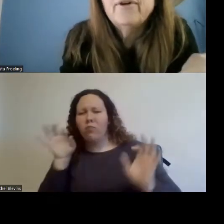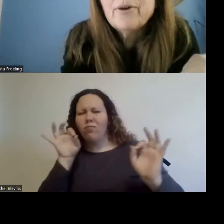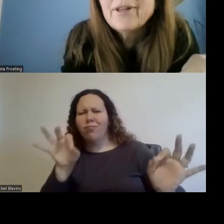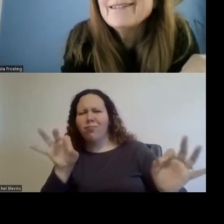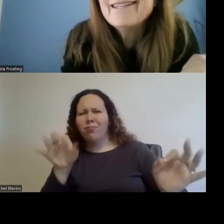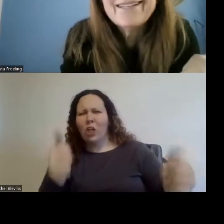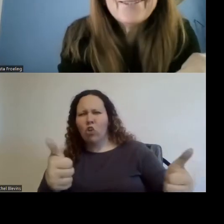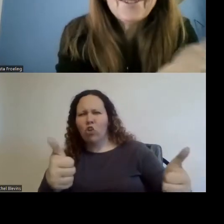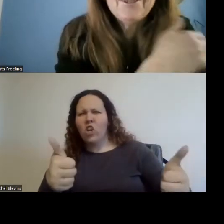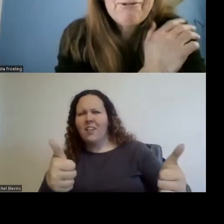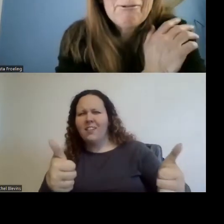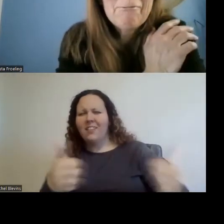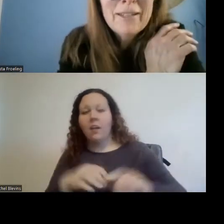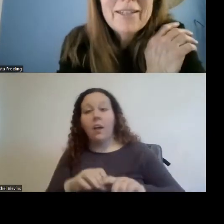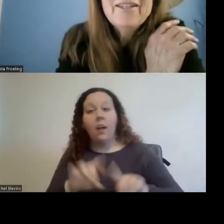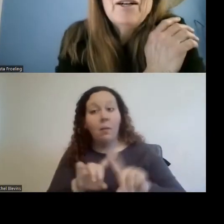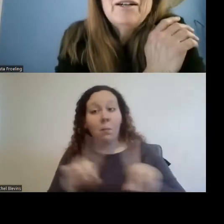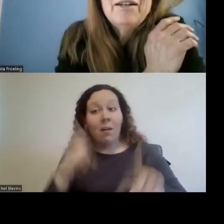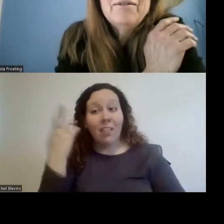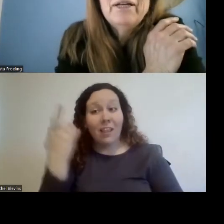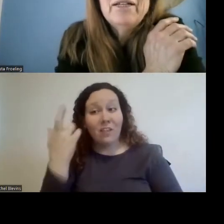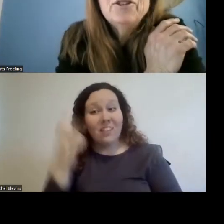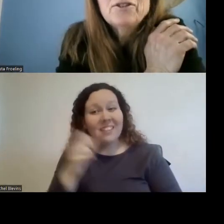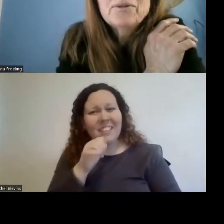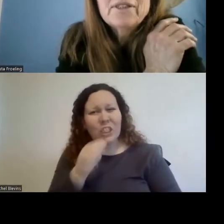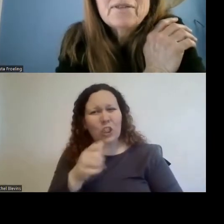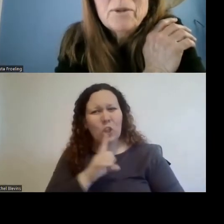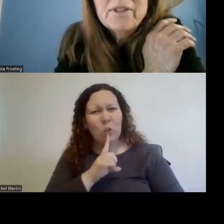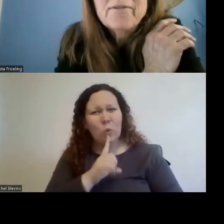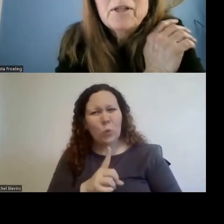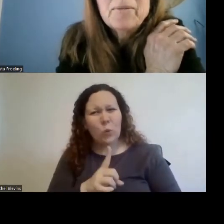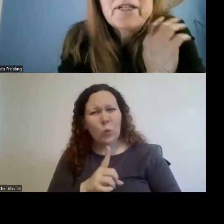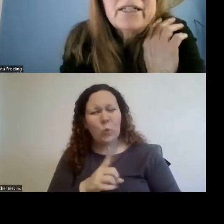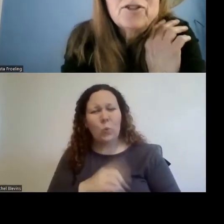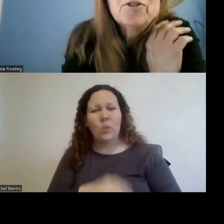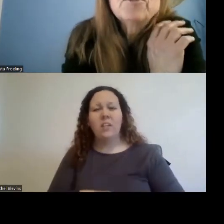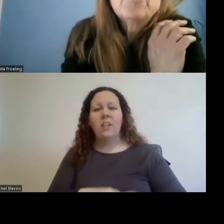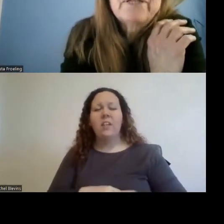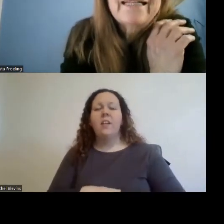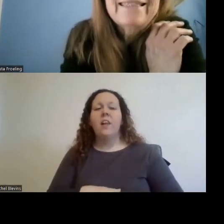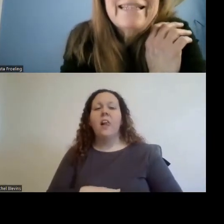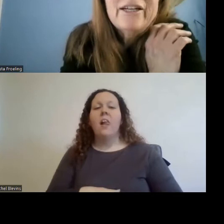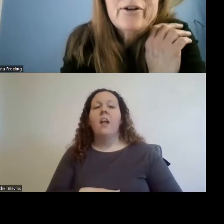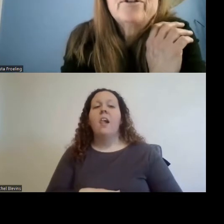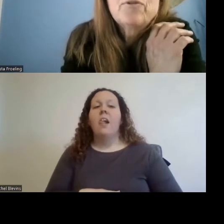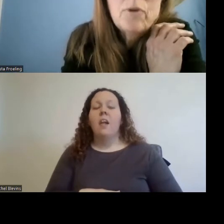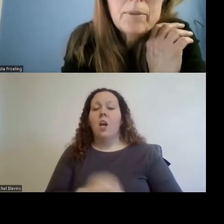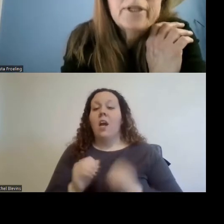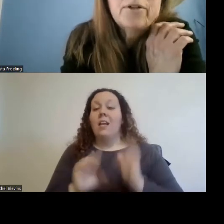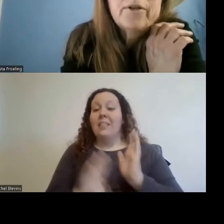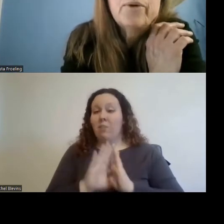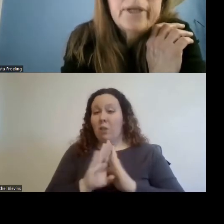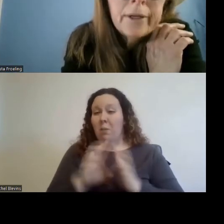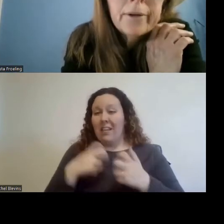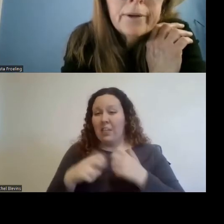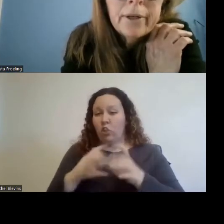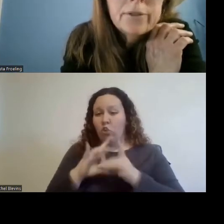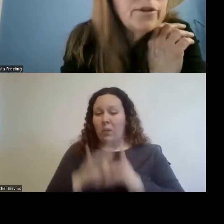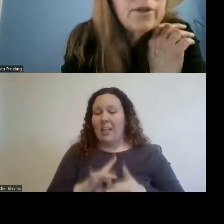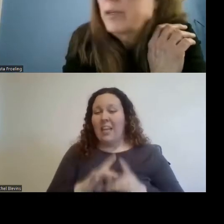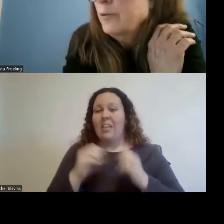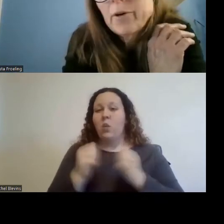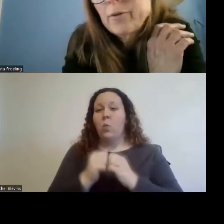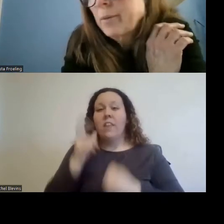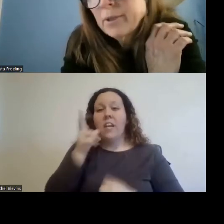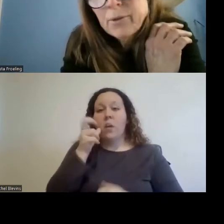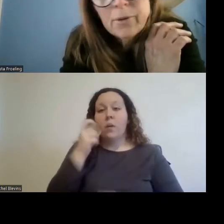But they realized that is not true. And children with developmental issues related to hearing normally in only one ear do